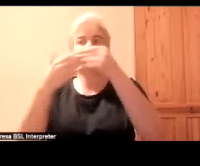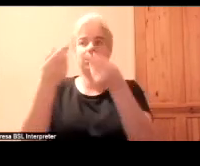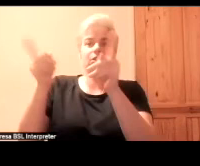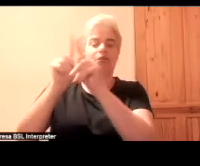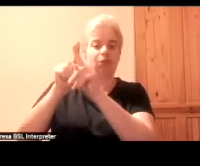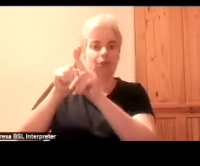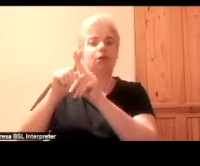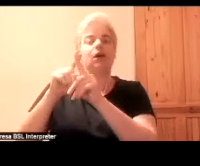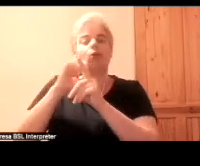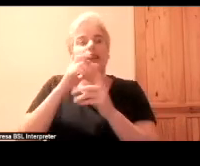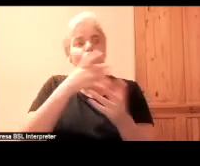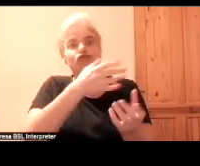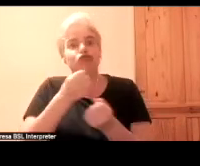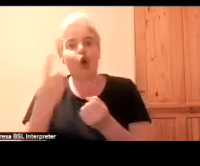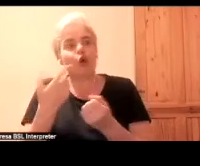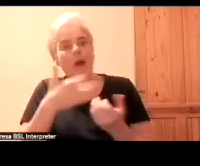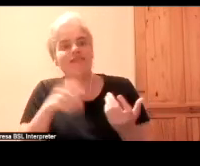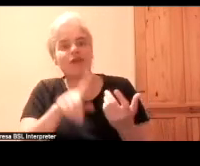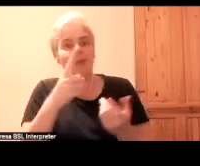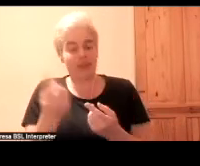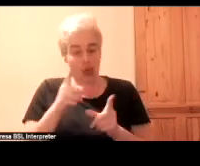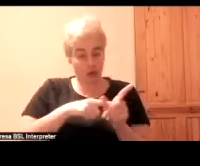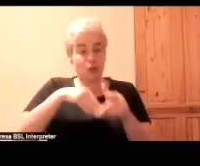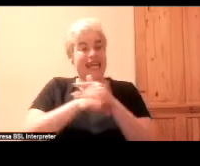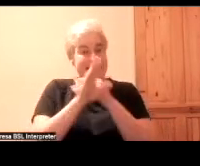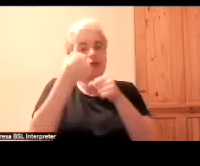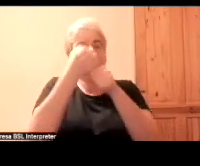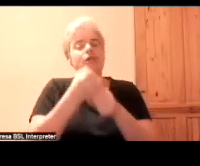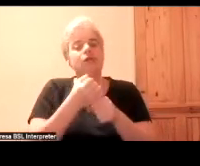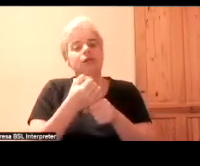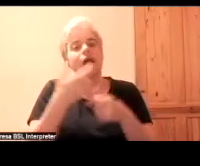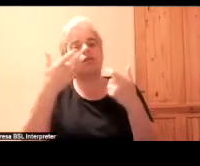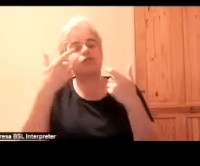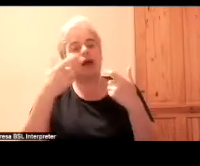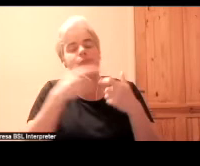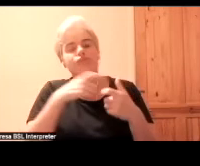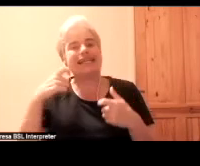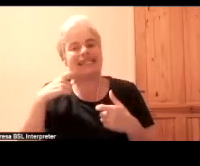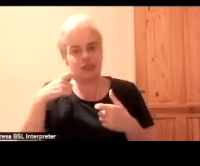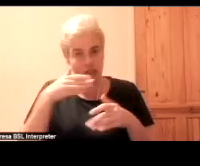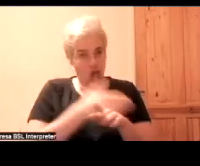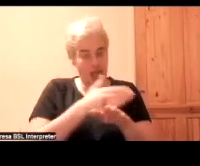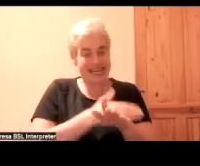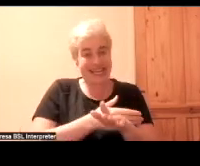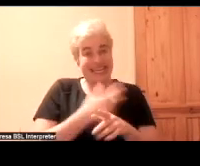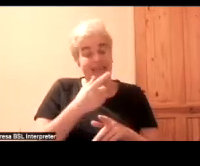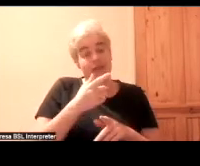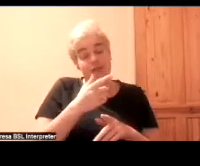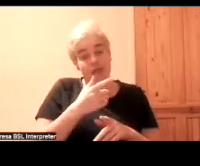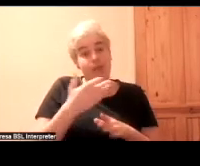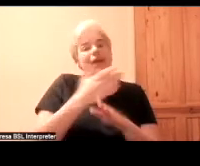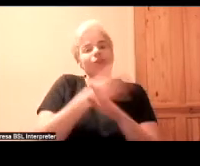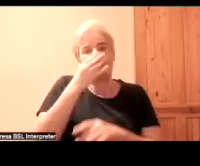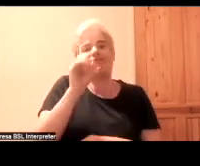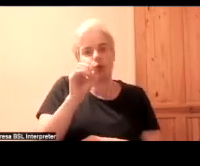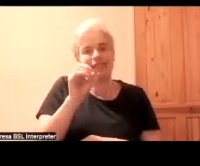be drawn from those who entered the priesthood earlier, not necessarily just in their 20s, but certainly before their